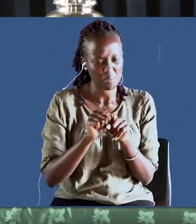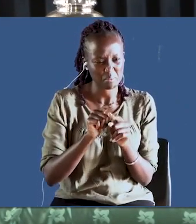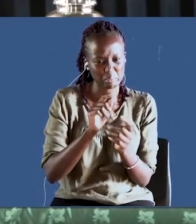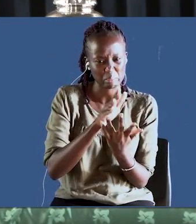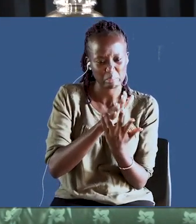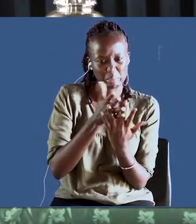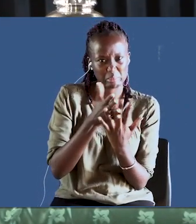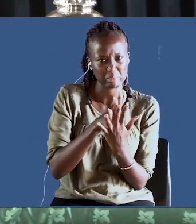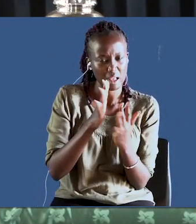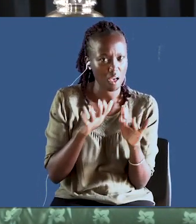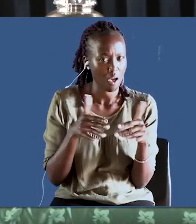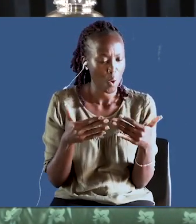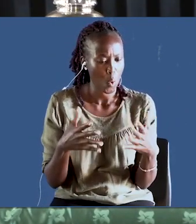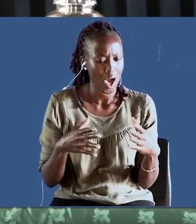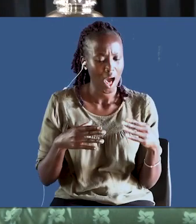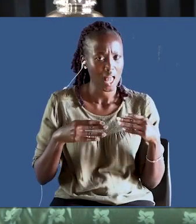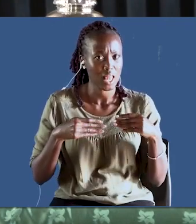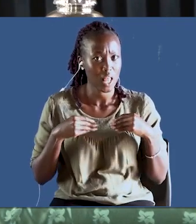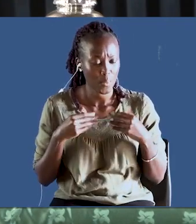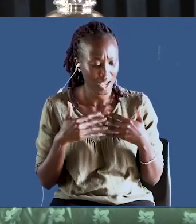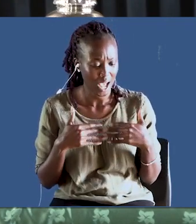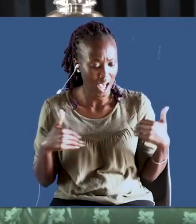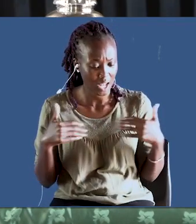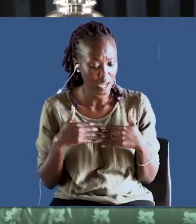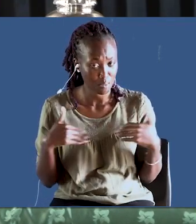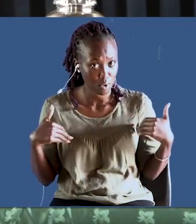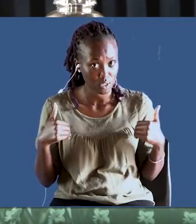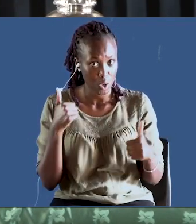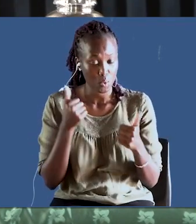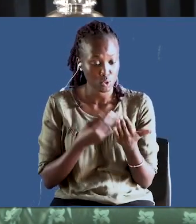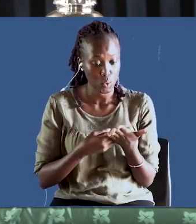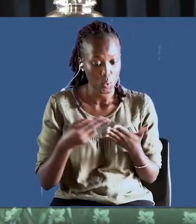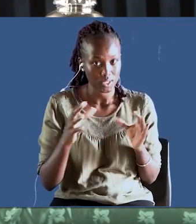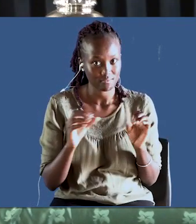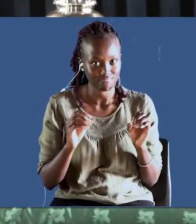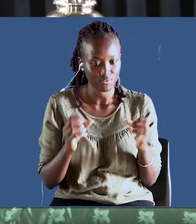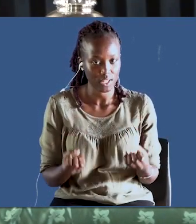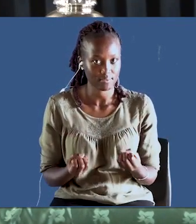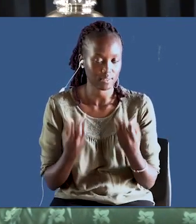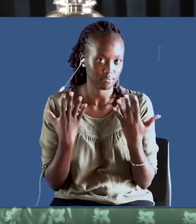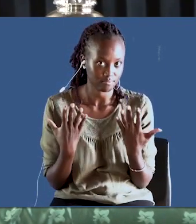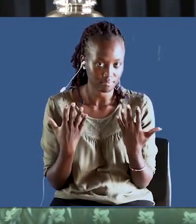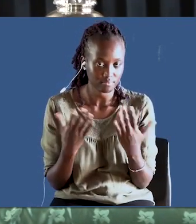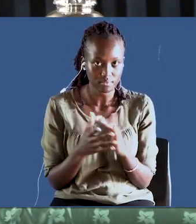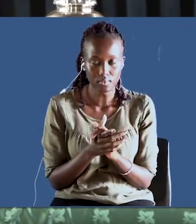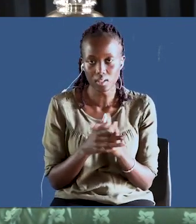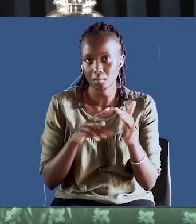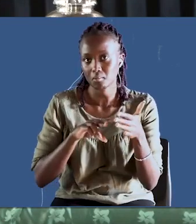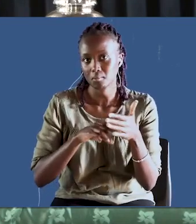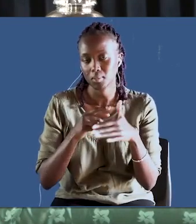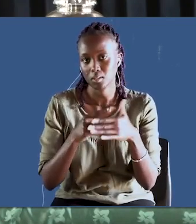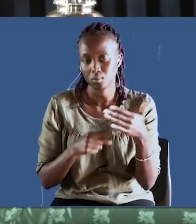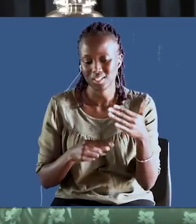by allowing unqualified animals to be offered as for sacrifices. It